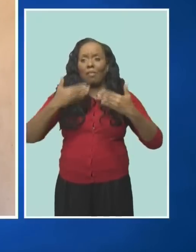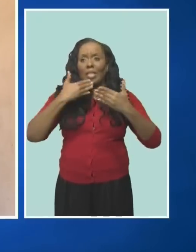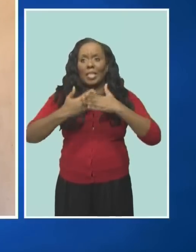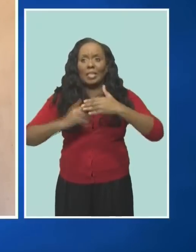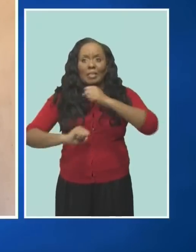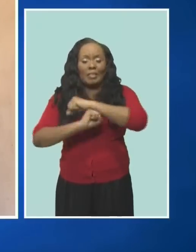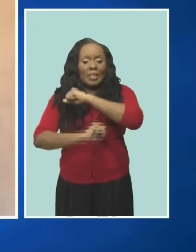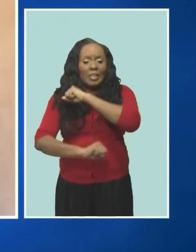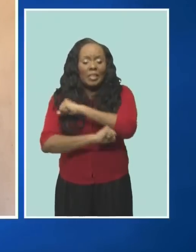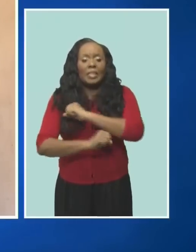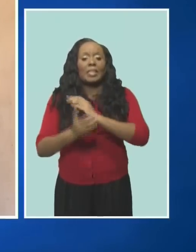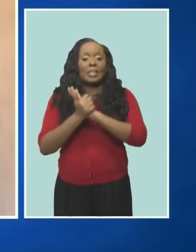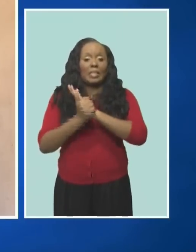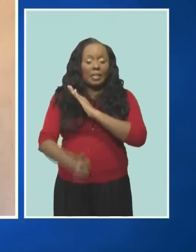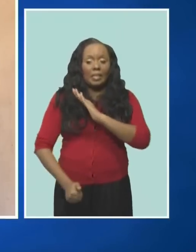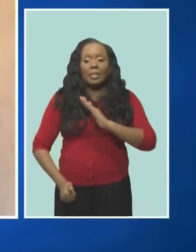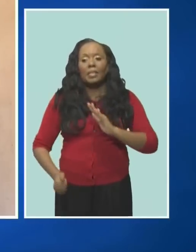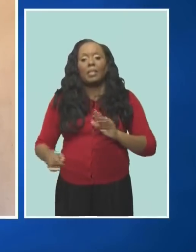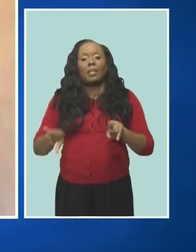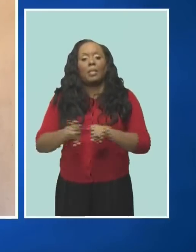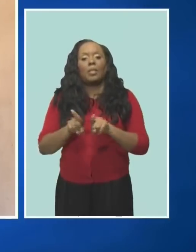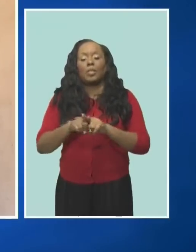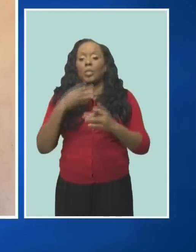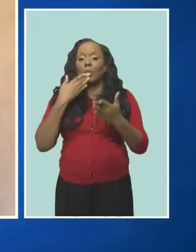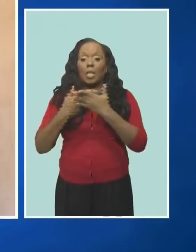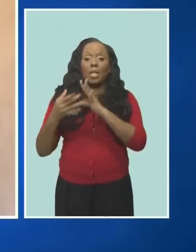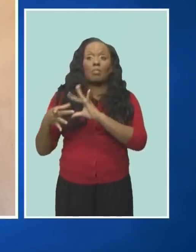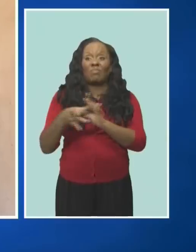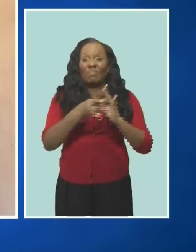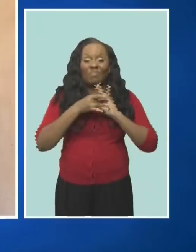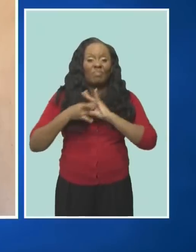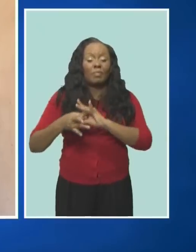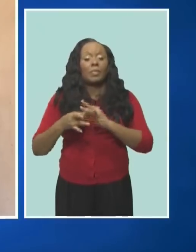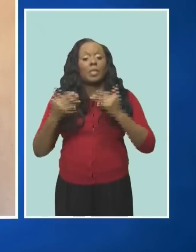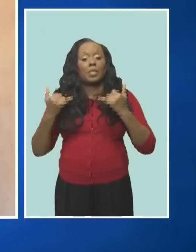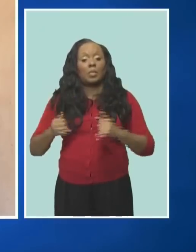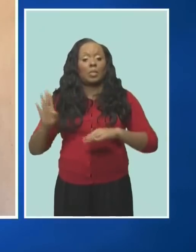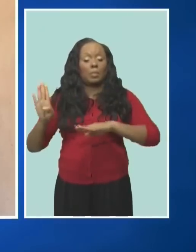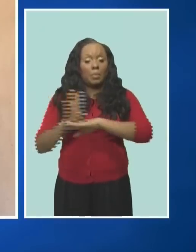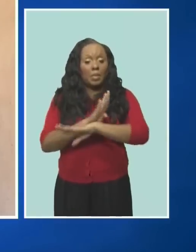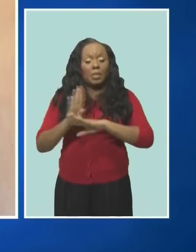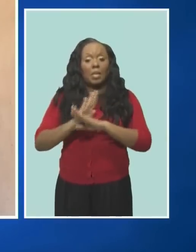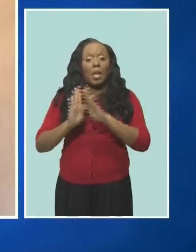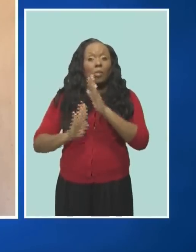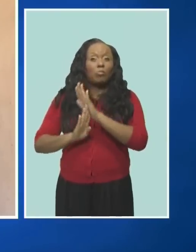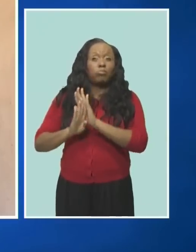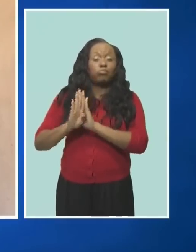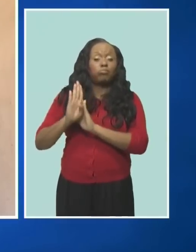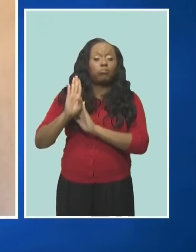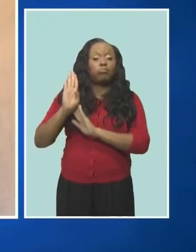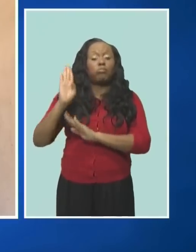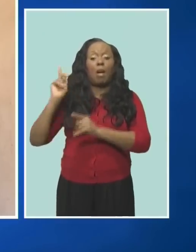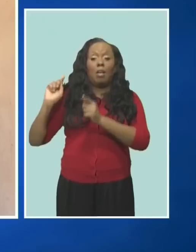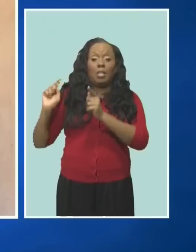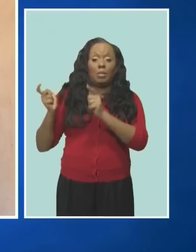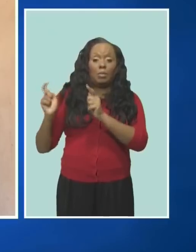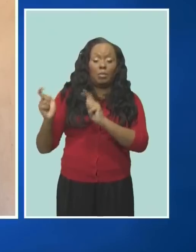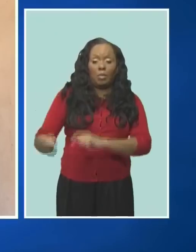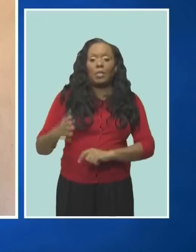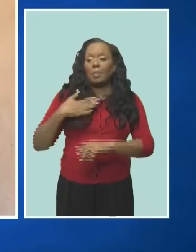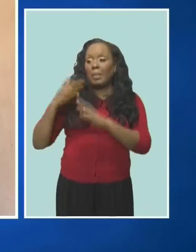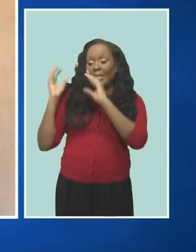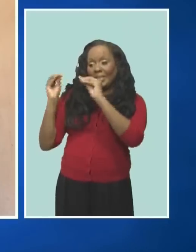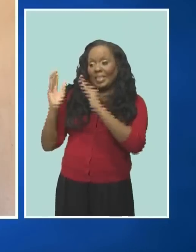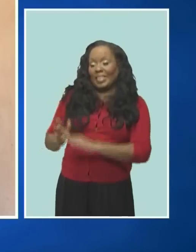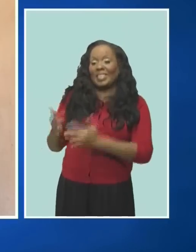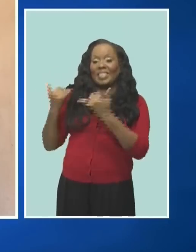foundational skills, but to foster relationships as the business grows and evolves, that those facilitators are still